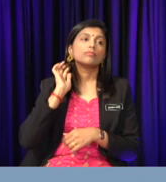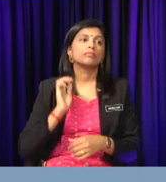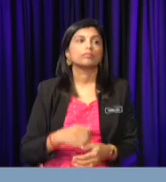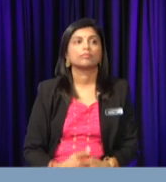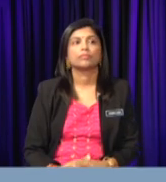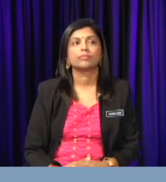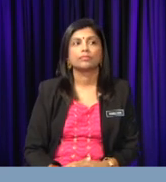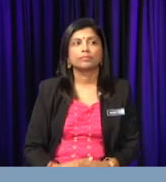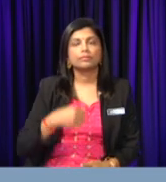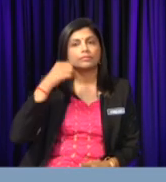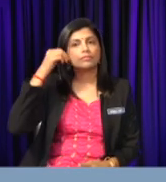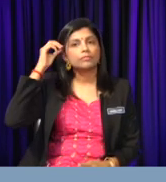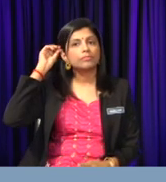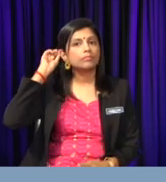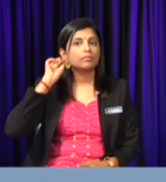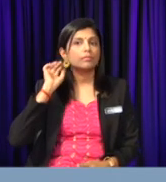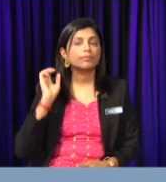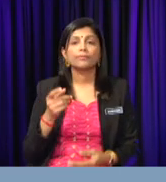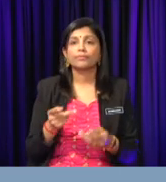you're going to say. Mm-hmm.